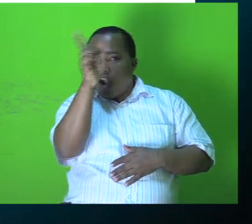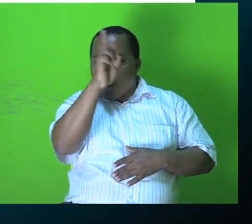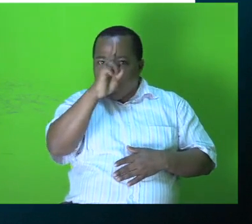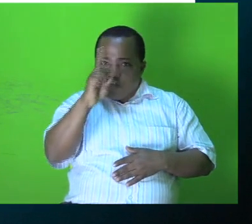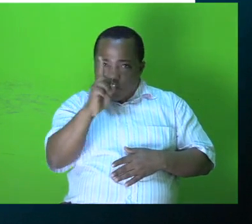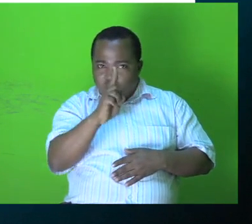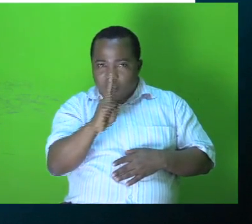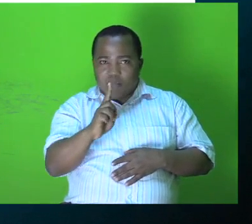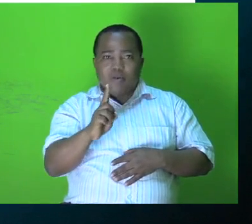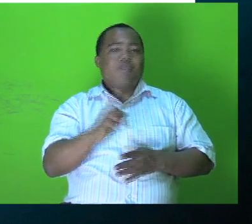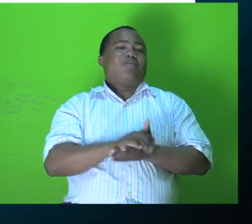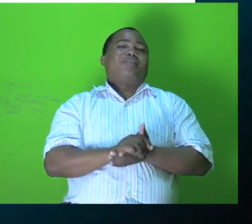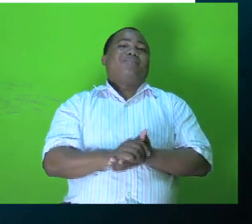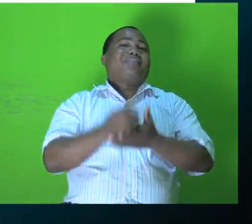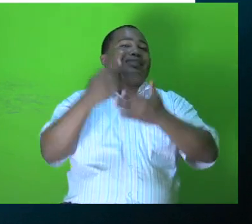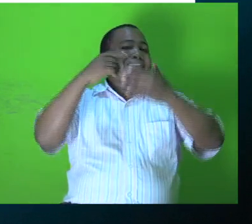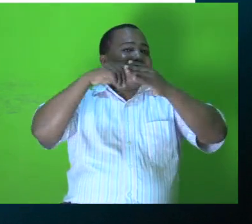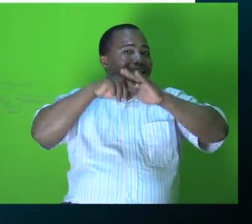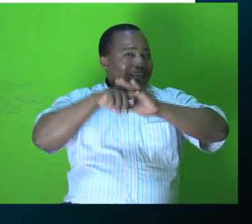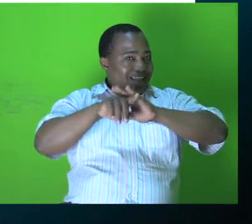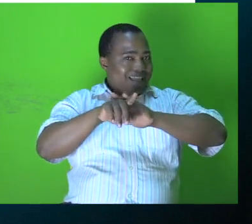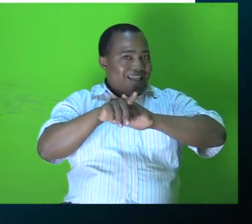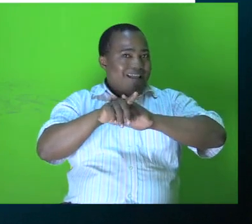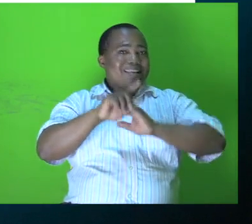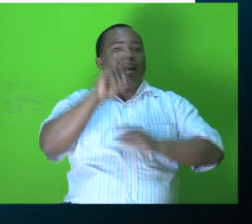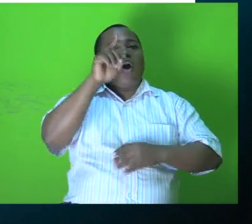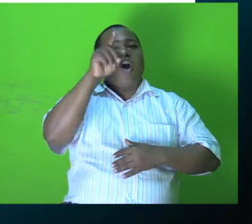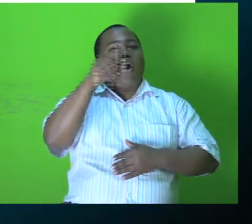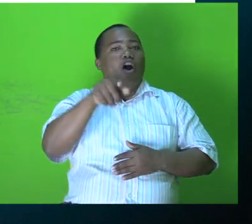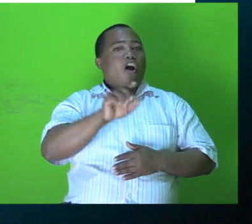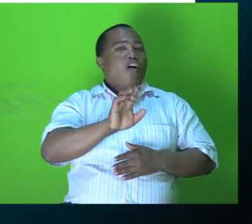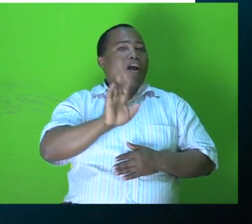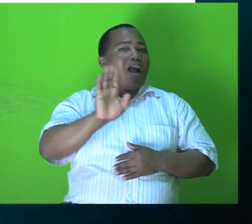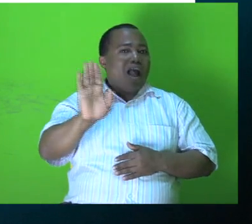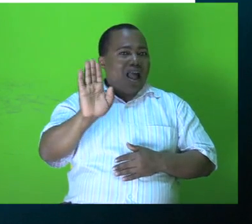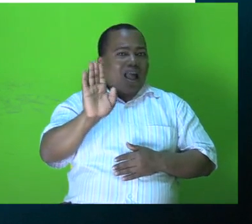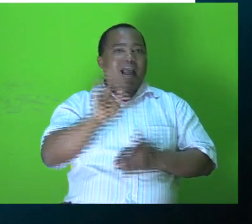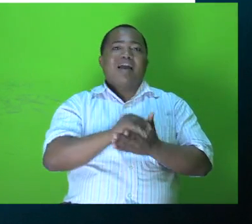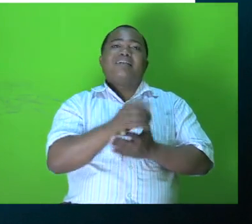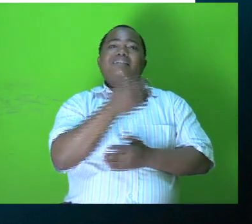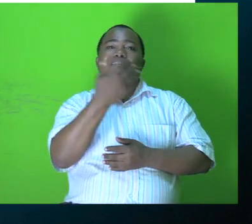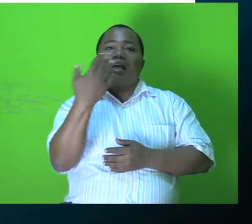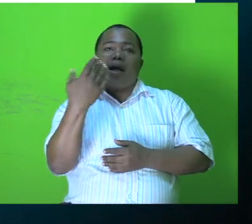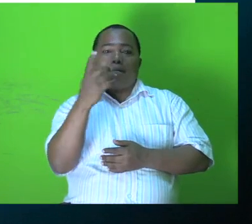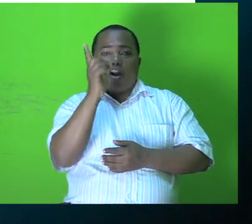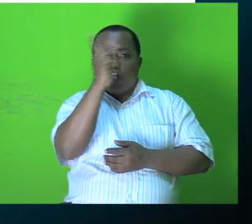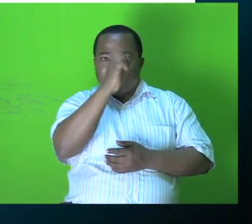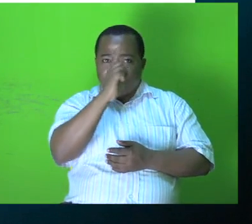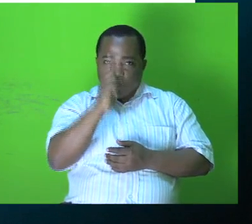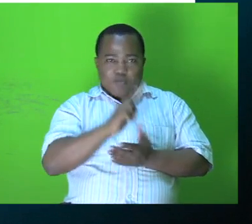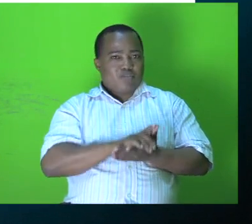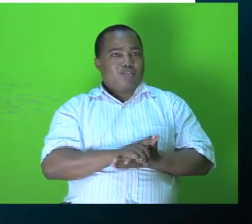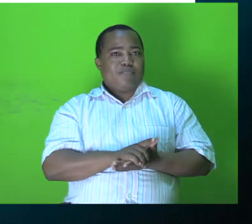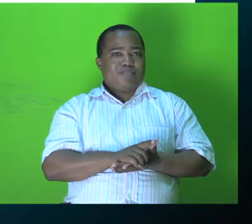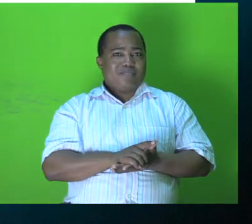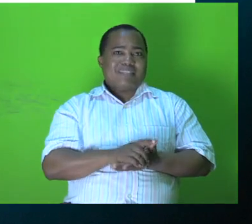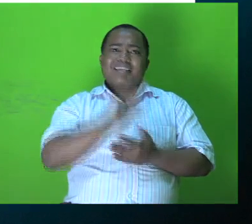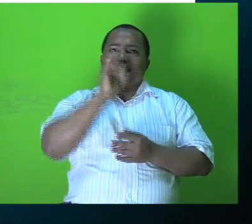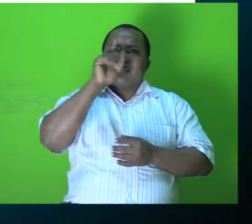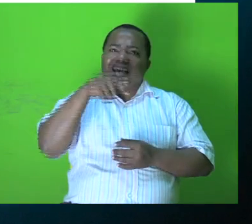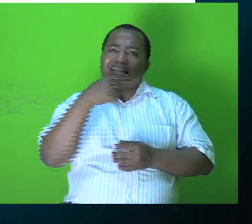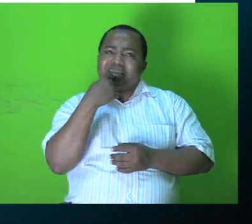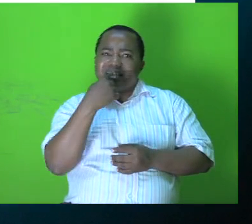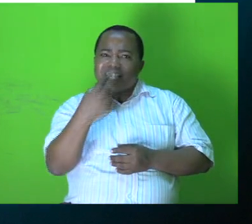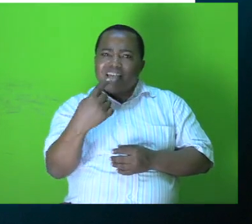chromosomes instead of diploid number of chromosomes. That's why you